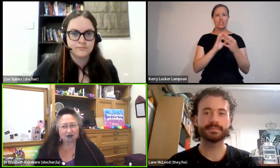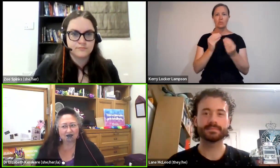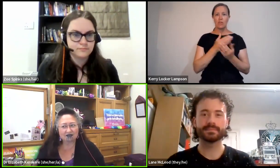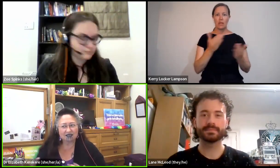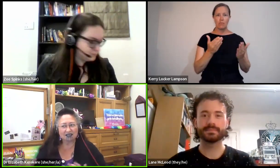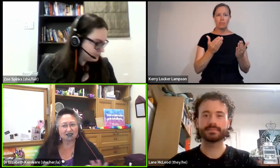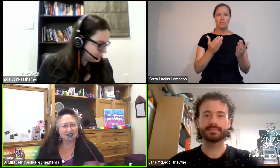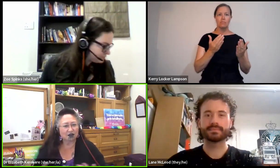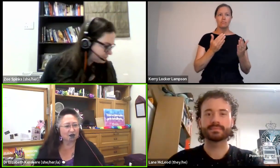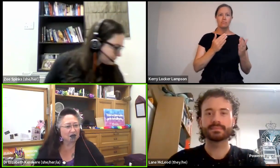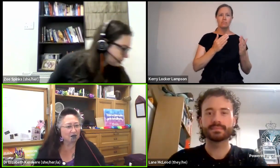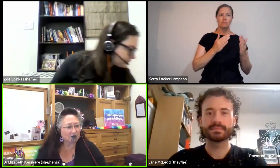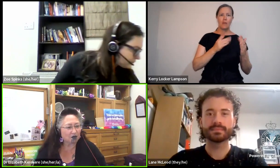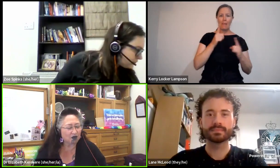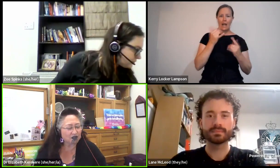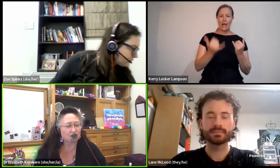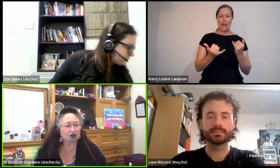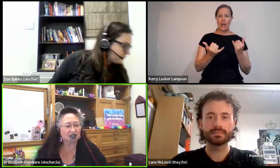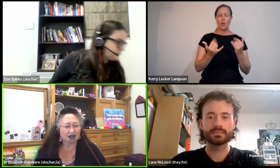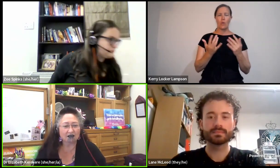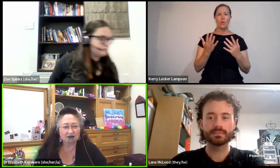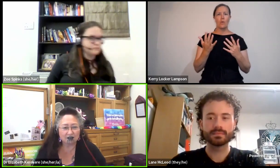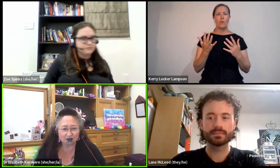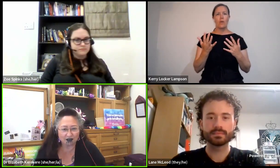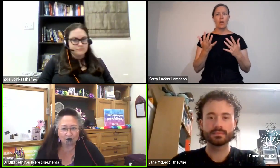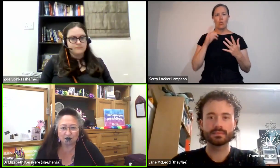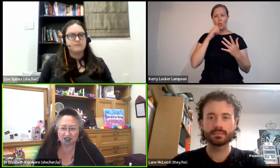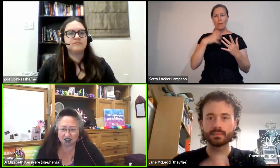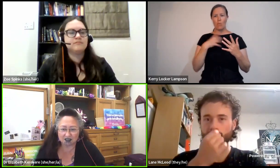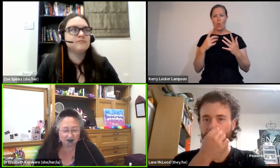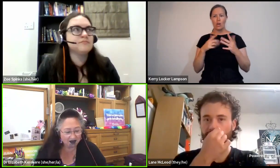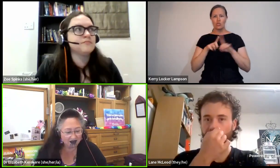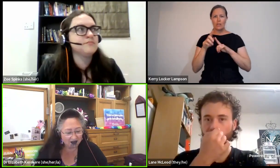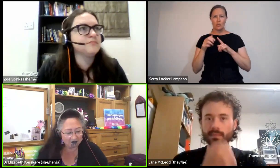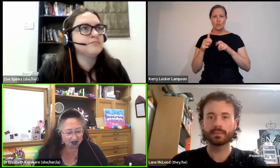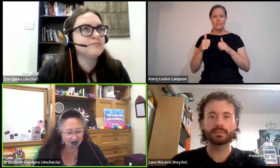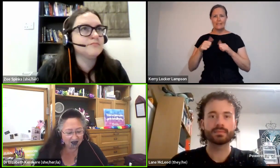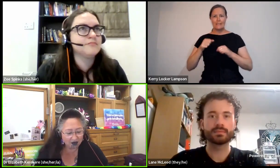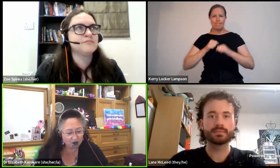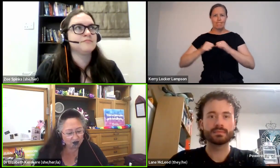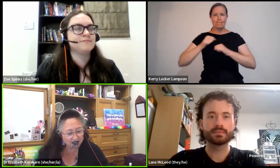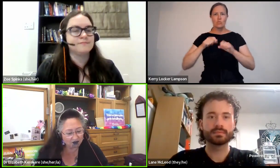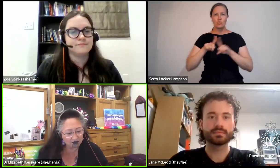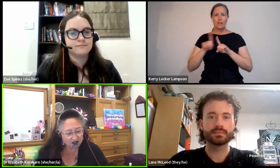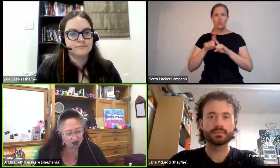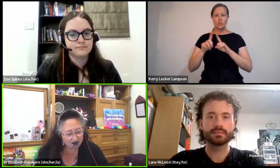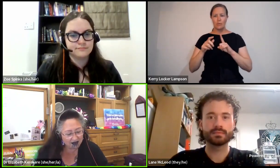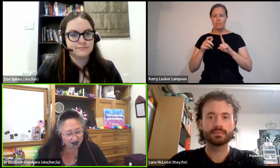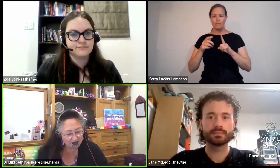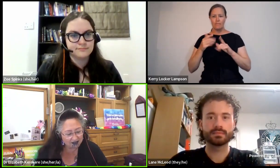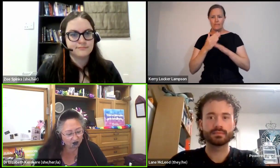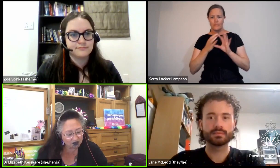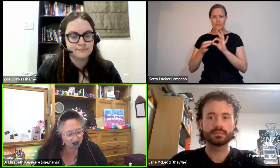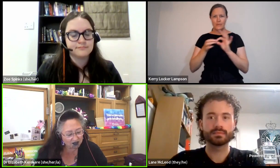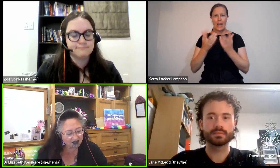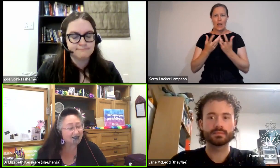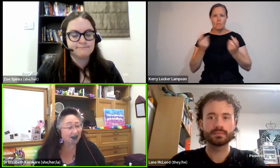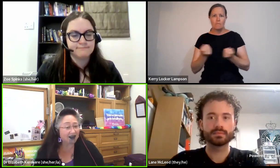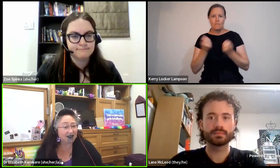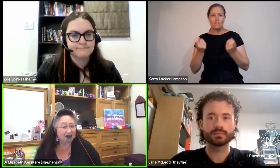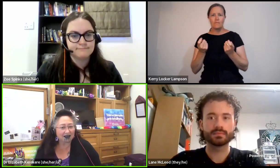now, there's going to be a bit more jostling for position, and how that works out. It's not